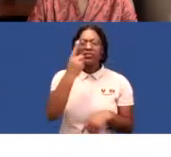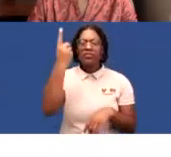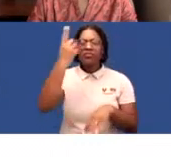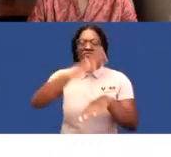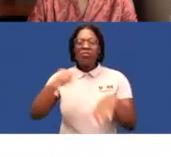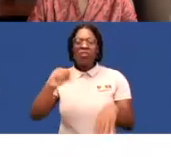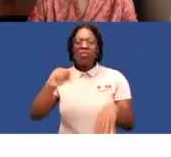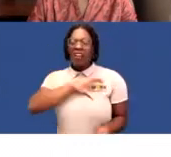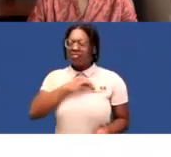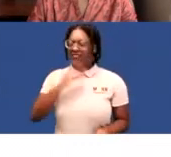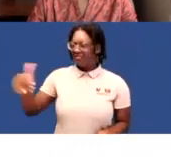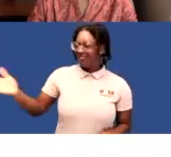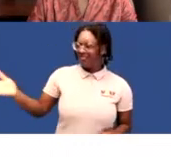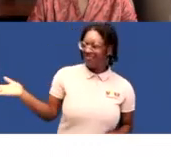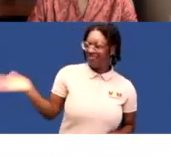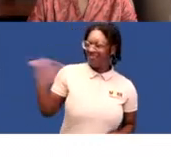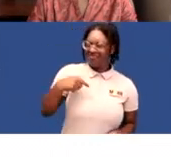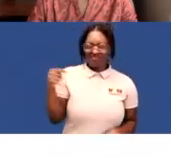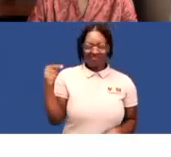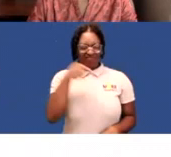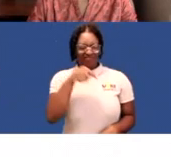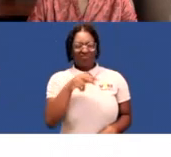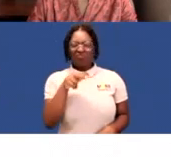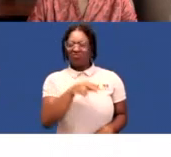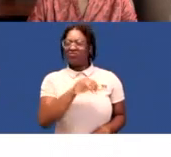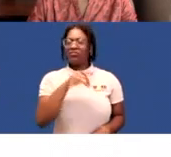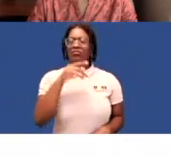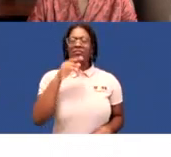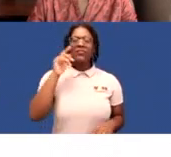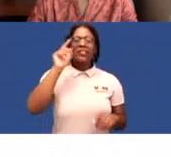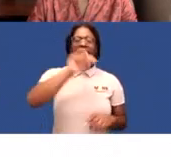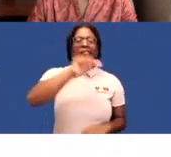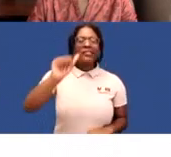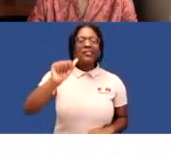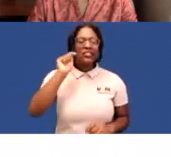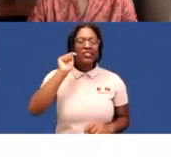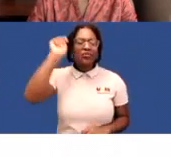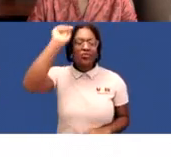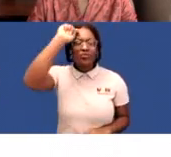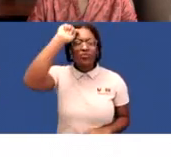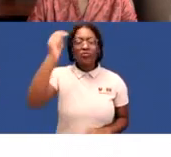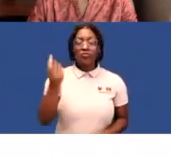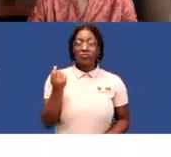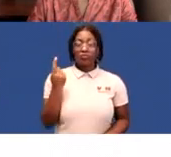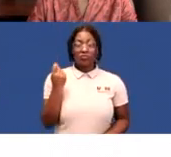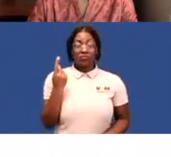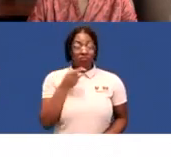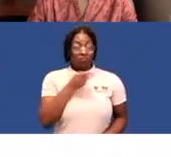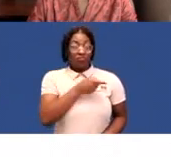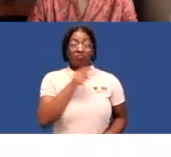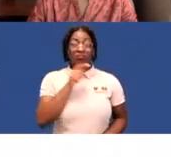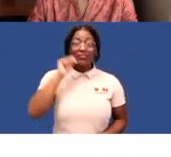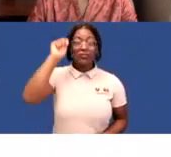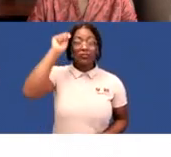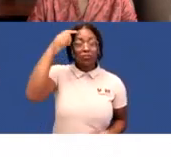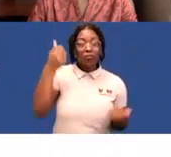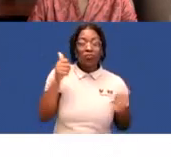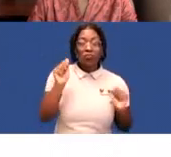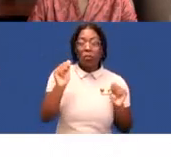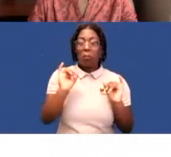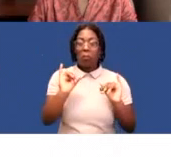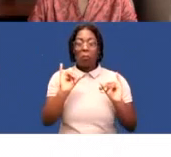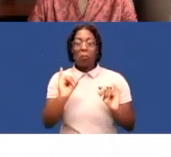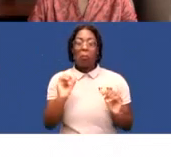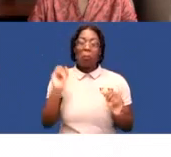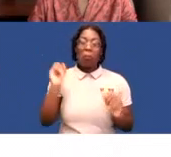dispersed, a group of African-American teenagers sought to return home to their families in this diverse and affluent